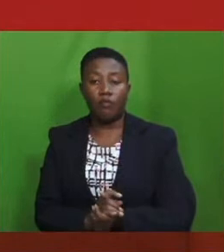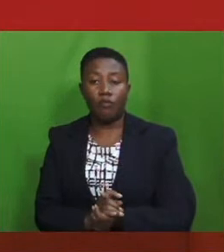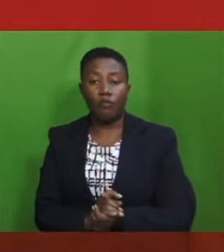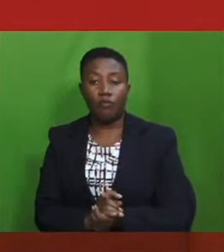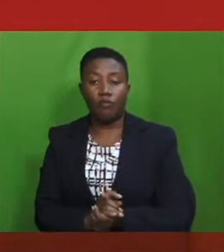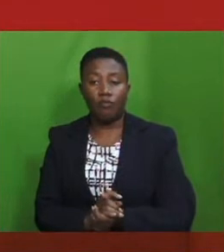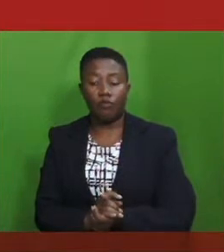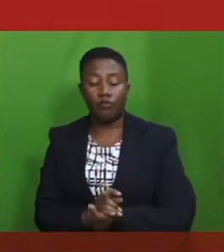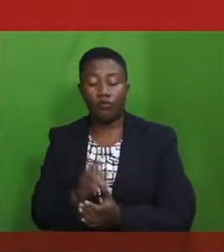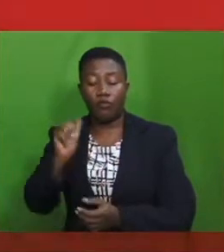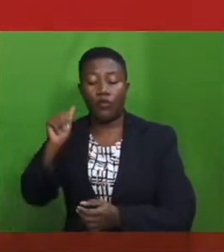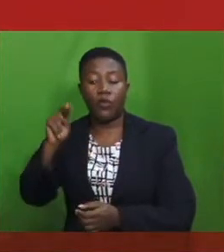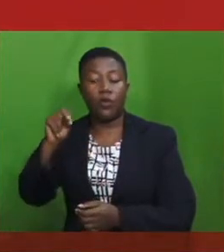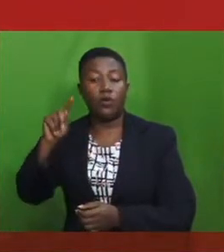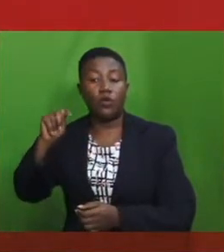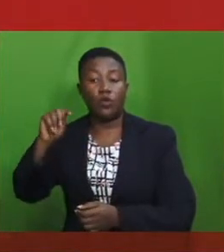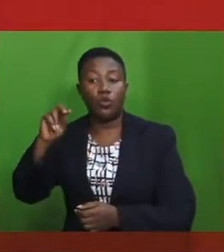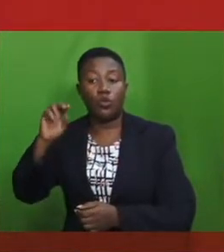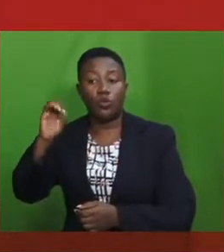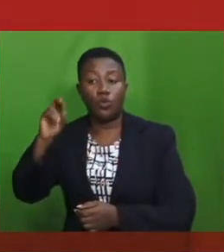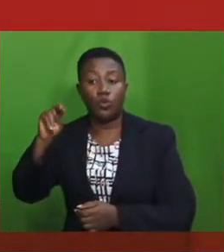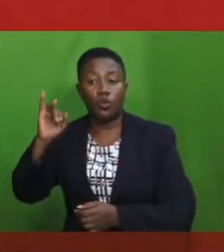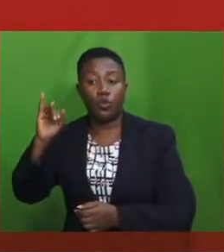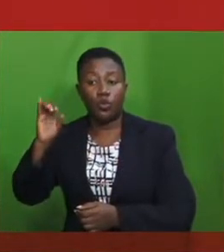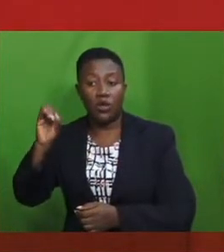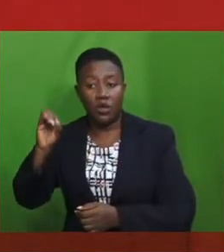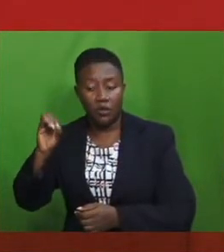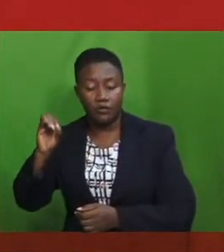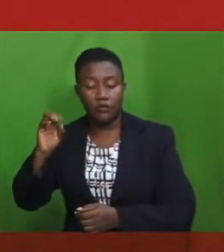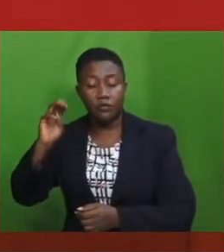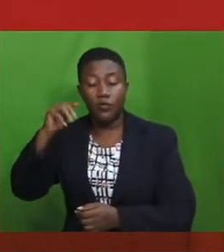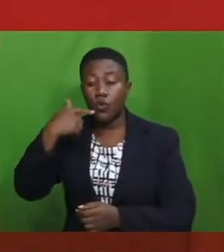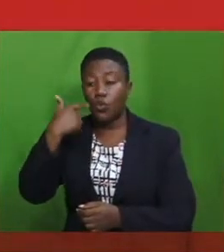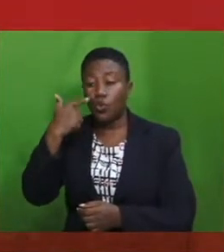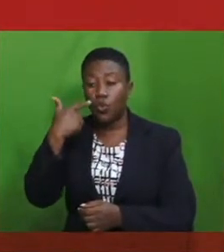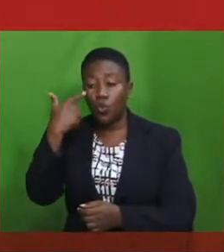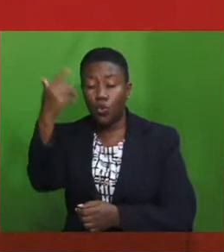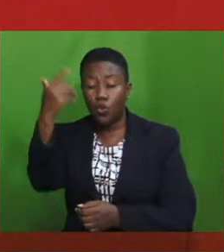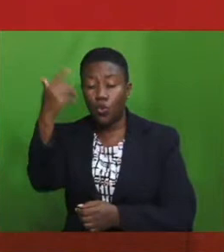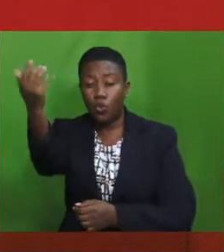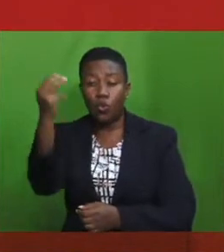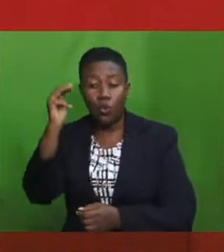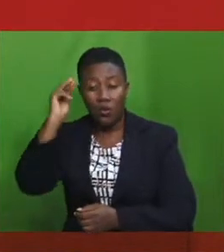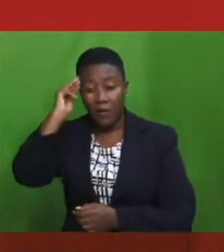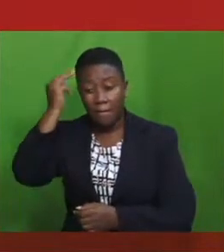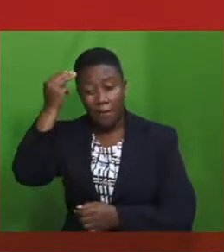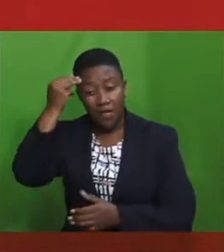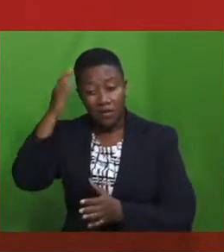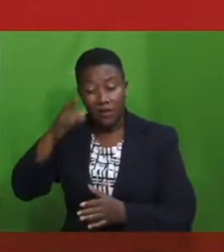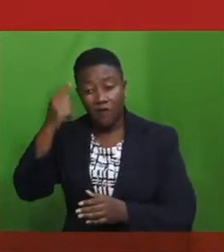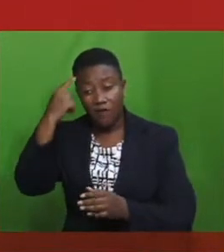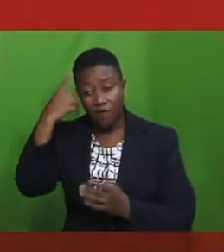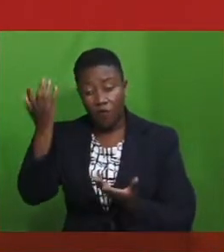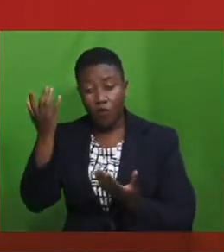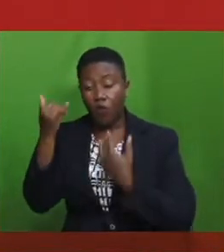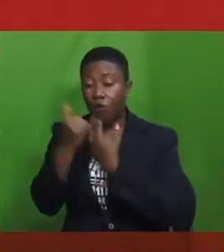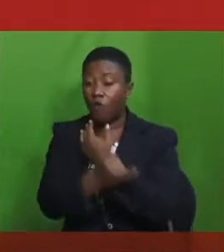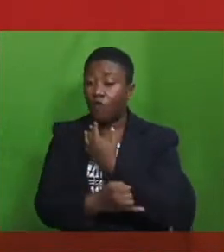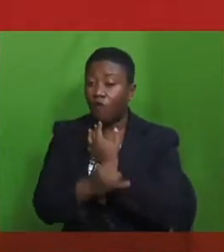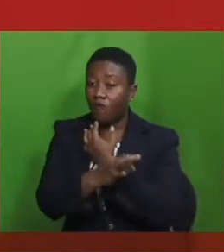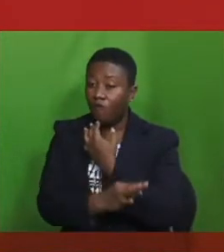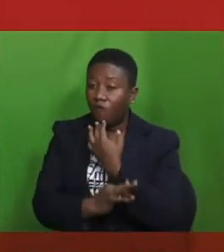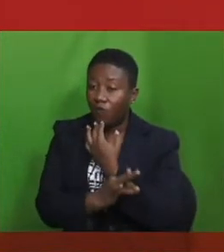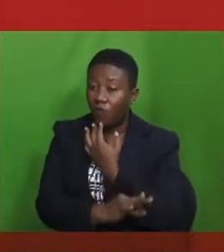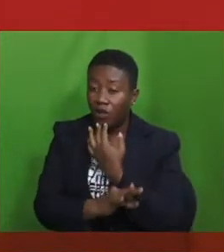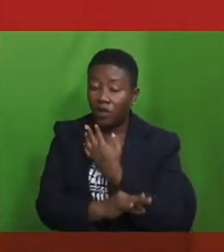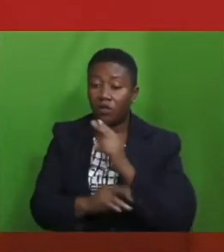Tete Antonia, the Minister for Foreign Affairs, is here.